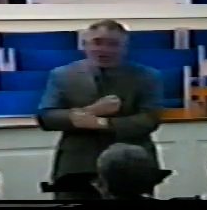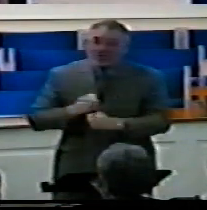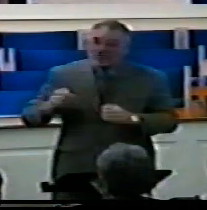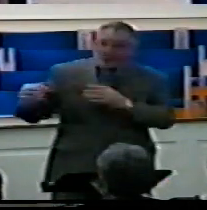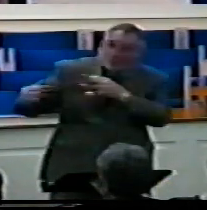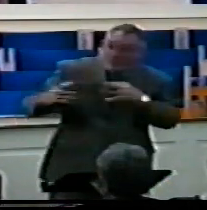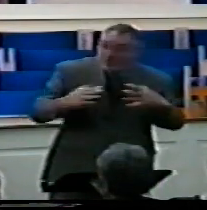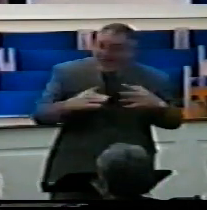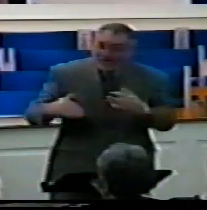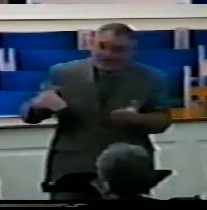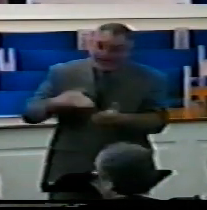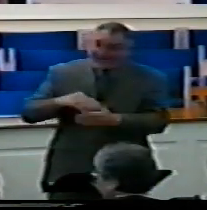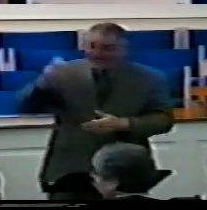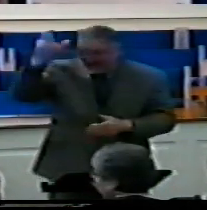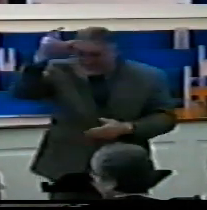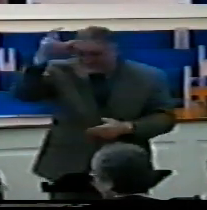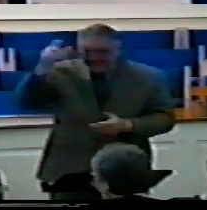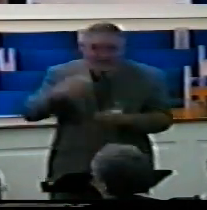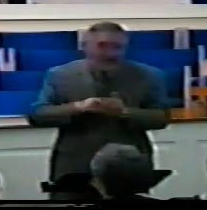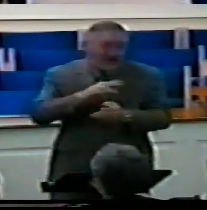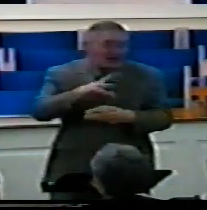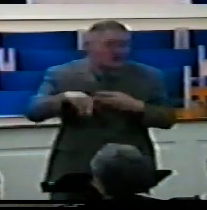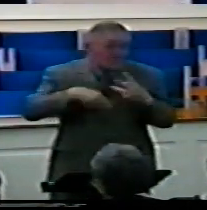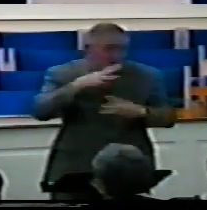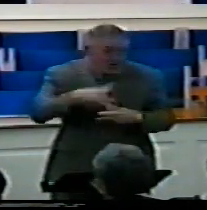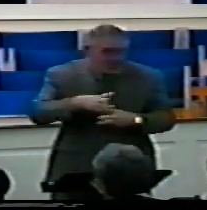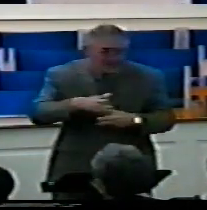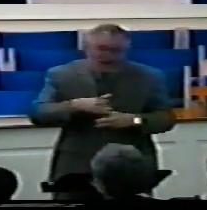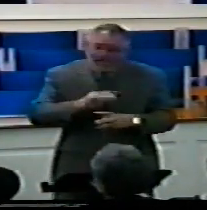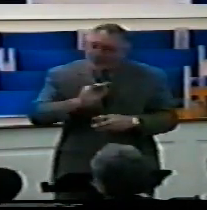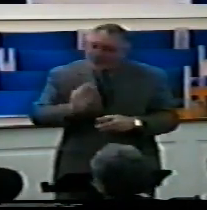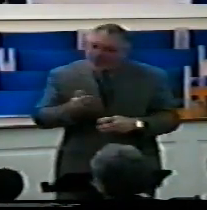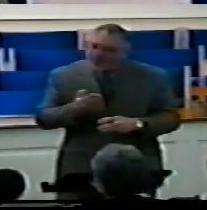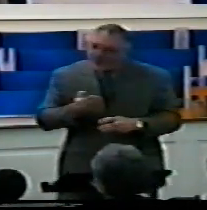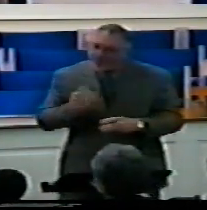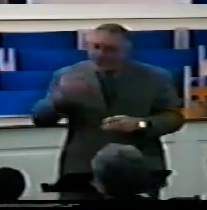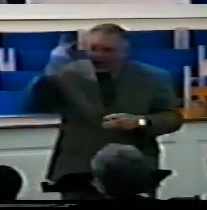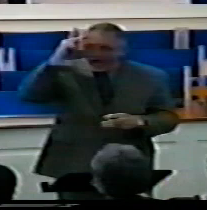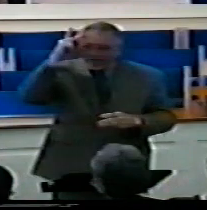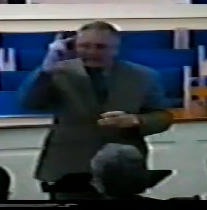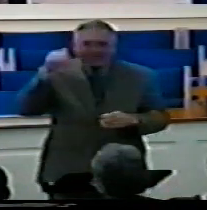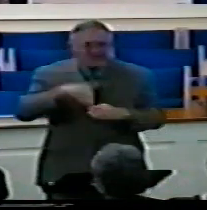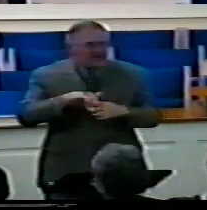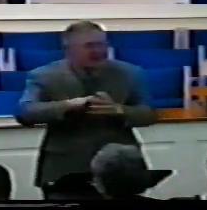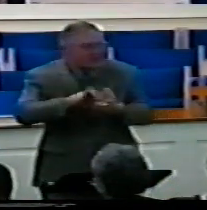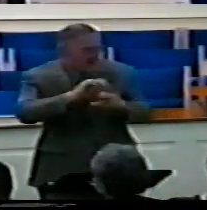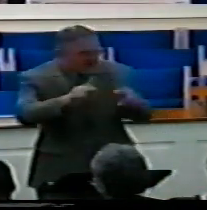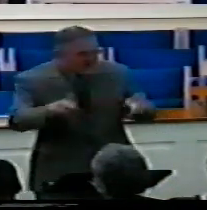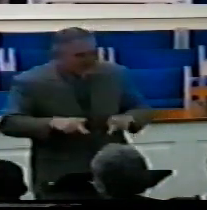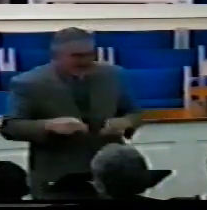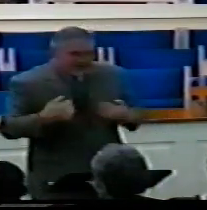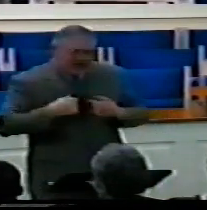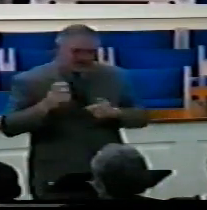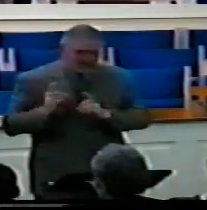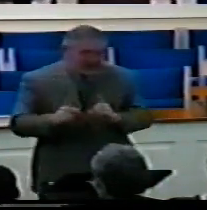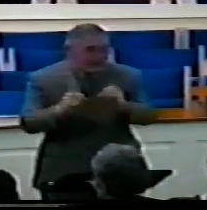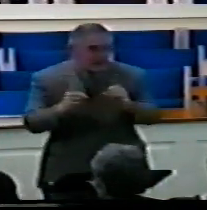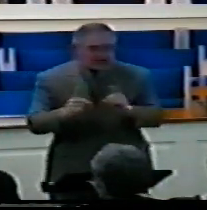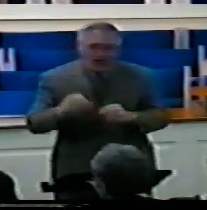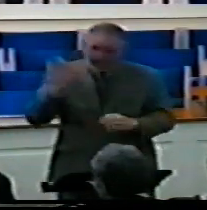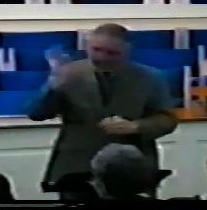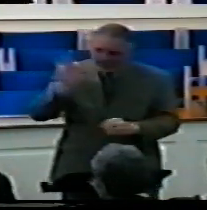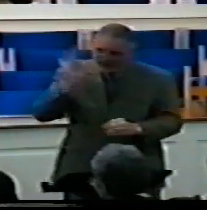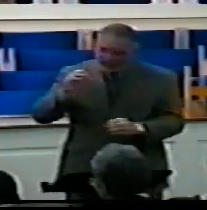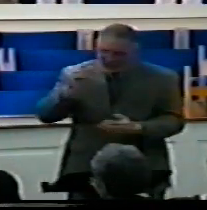world. And Paul has come to that point in his life. Here Paul has the disciples with him. Here Paul is preaching